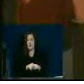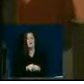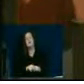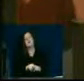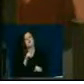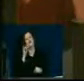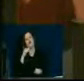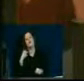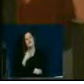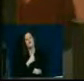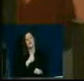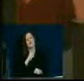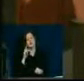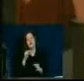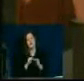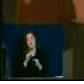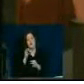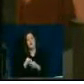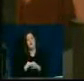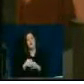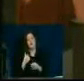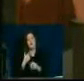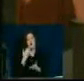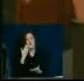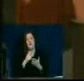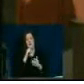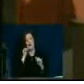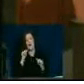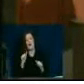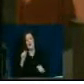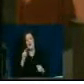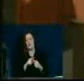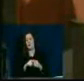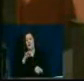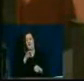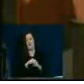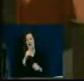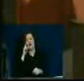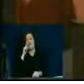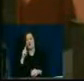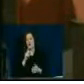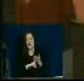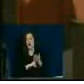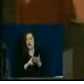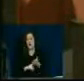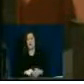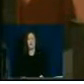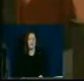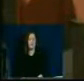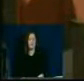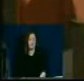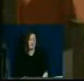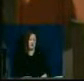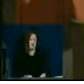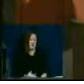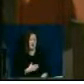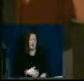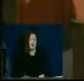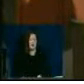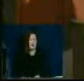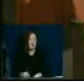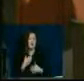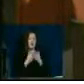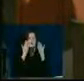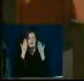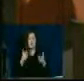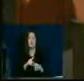if we did postpone it, that we might not be able to vote for a contract. There were some suggestions